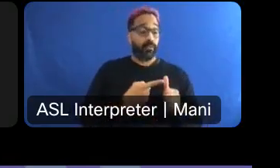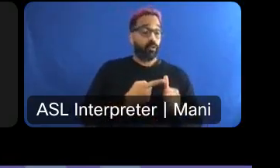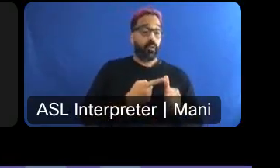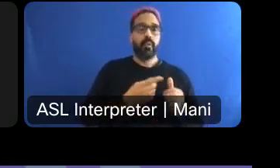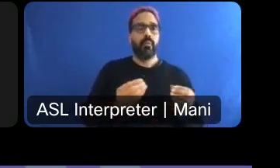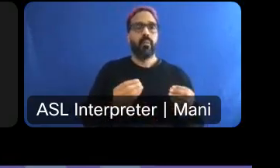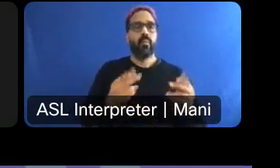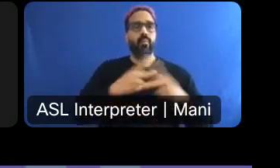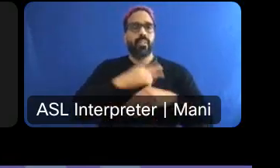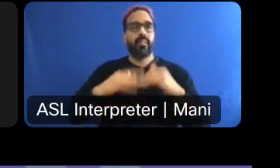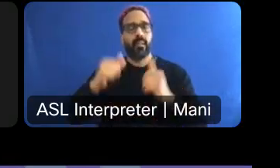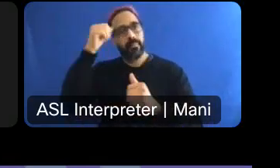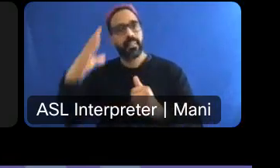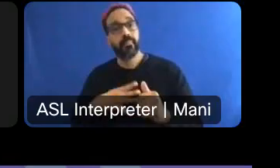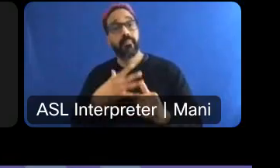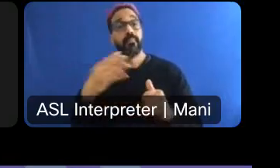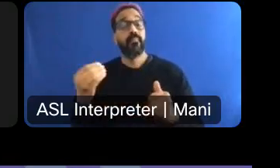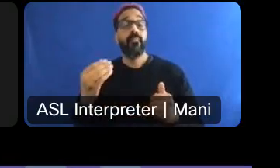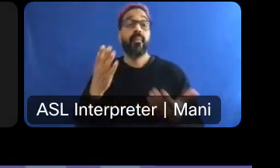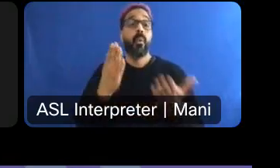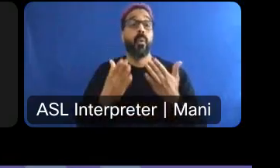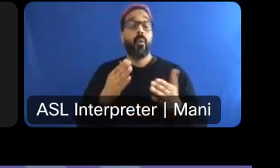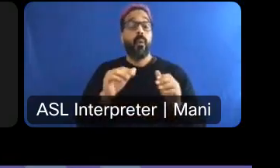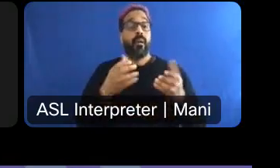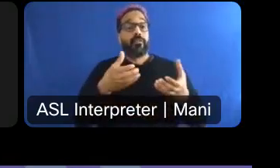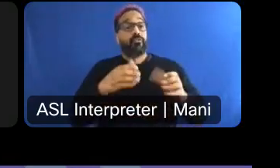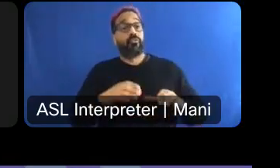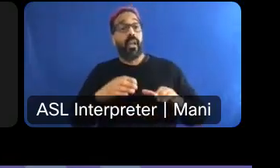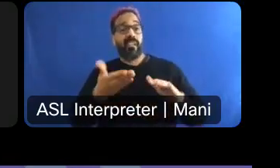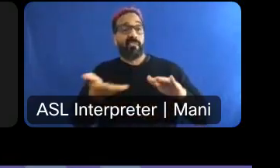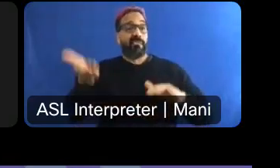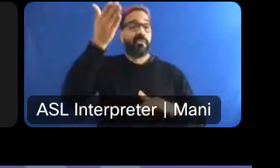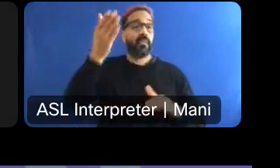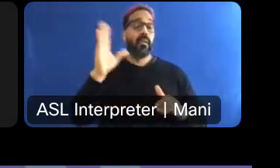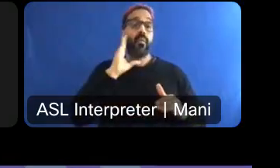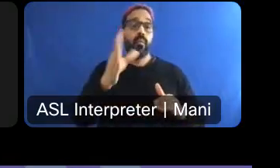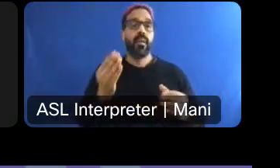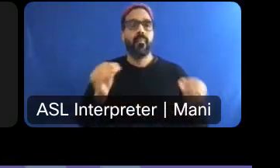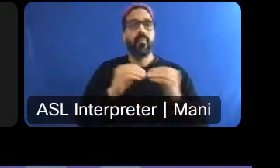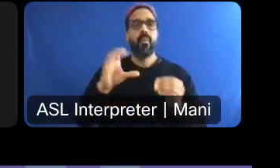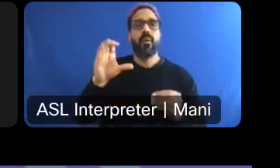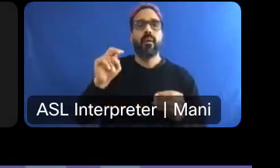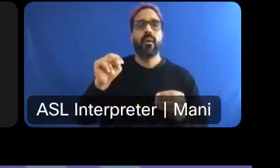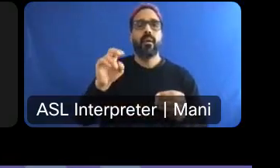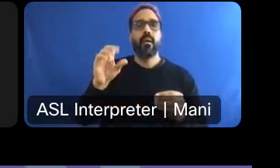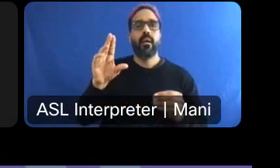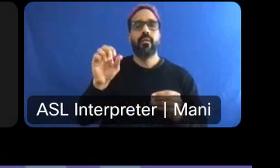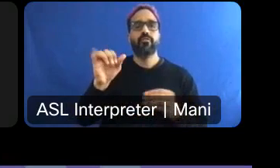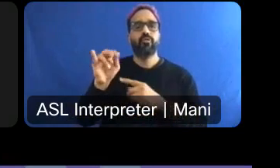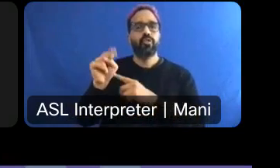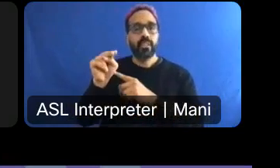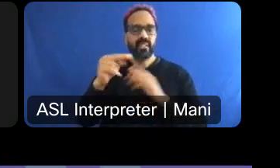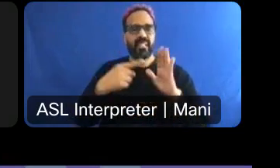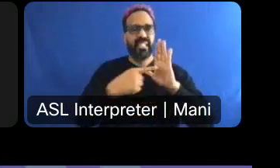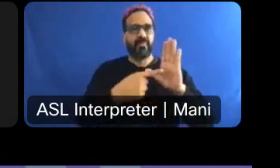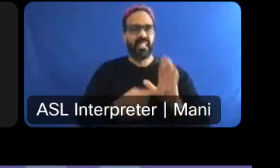developing post-concussion symptoms following an injury, which means concussion symptoms that last longer than normal. So this